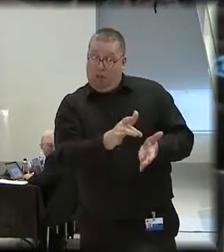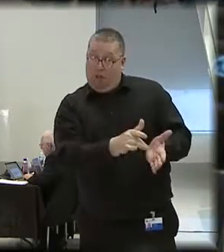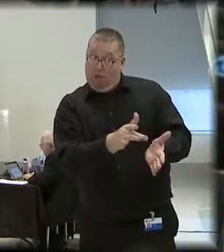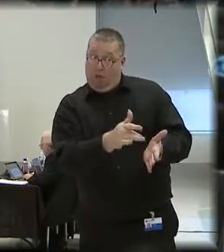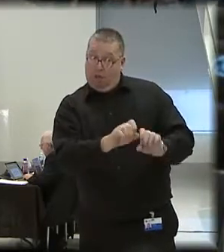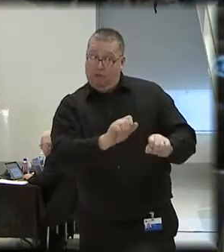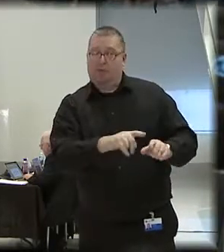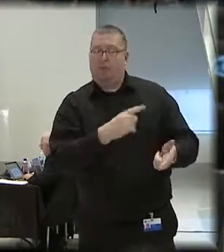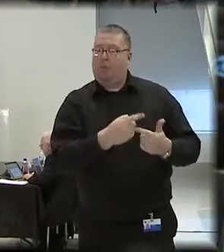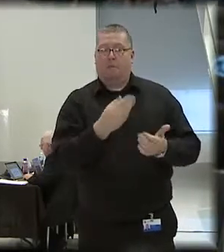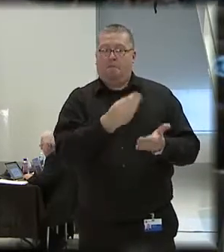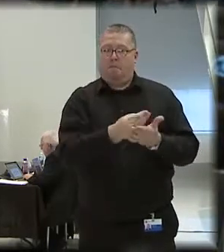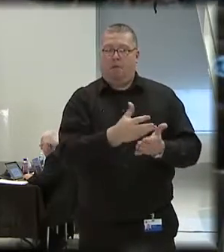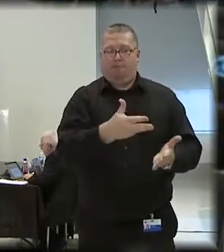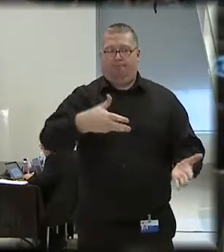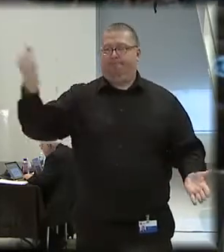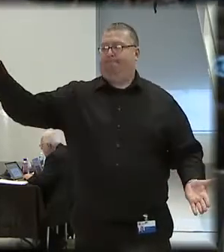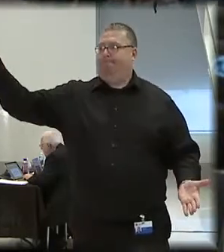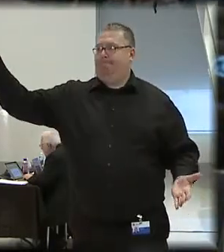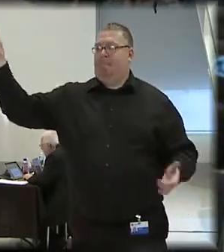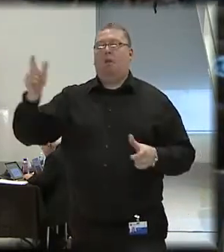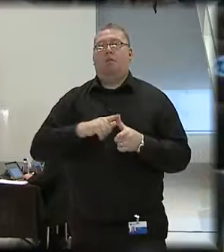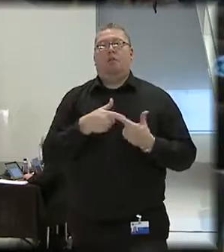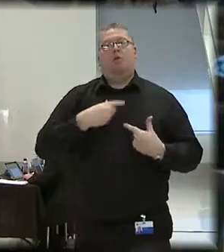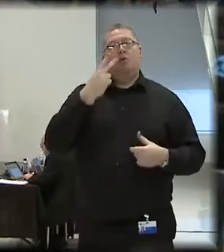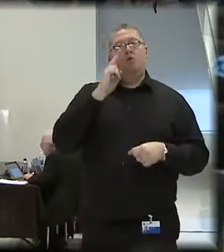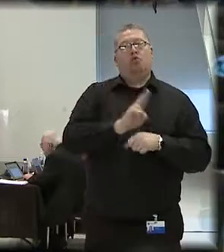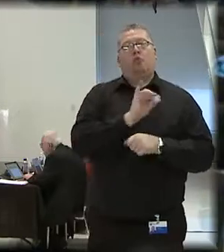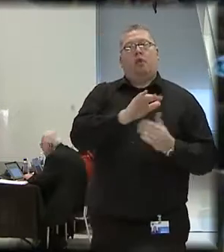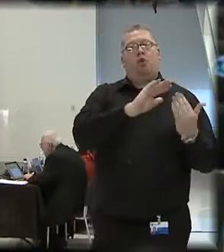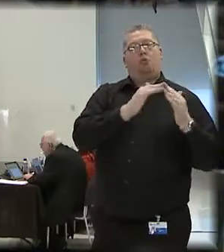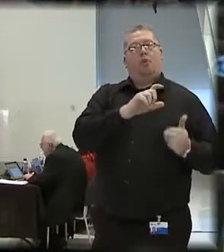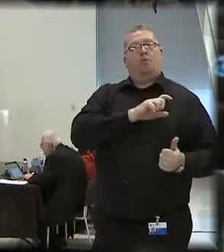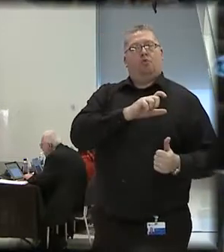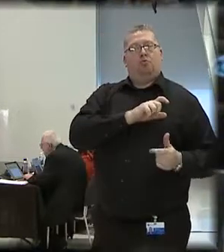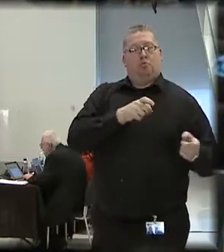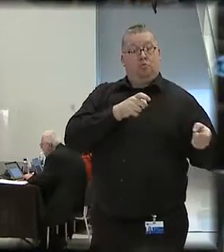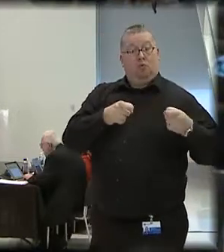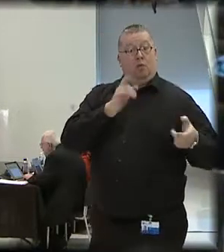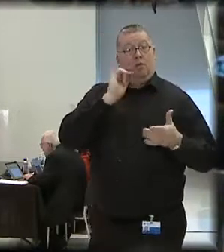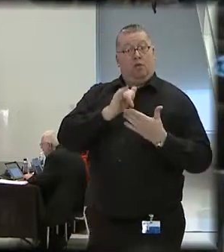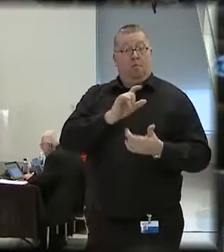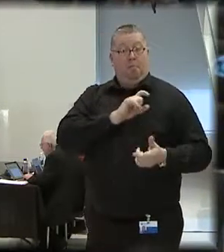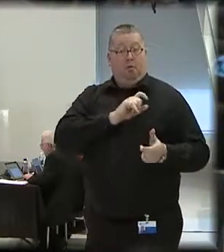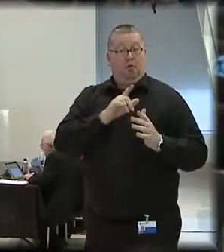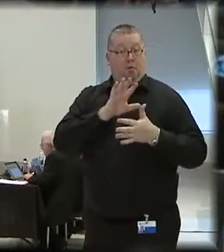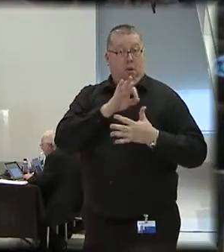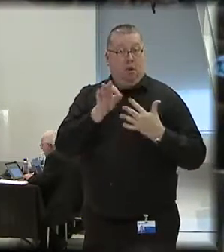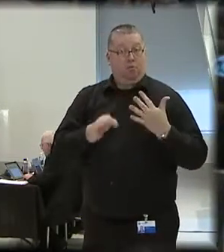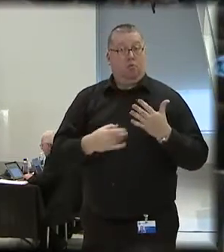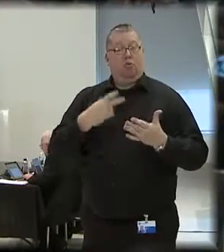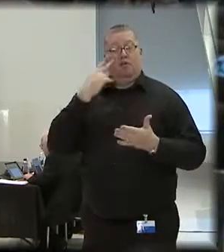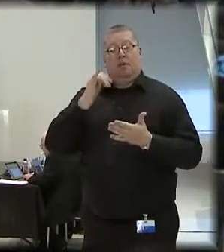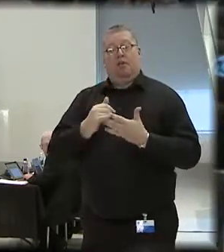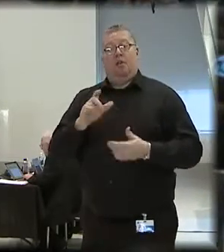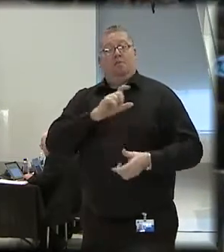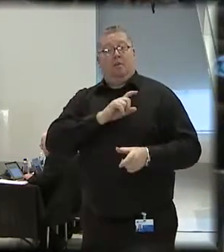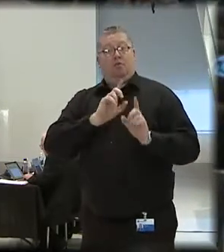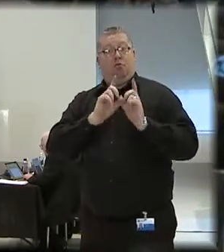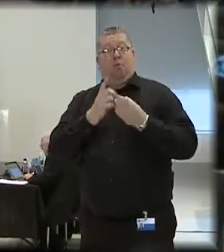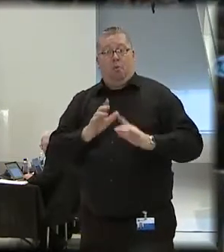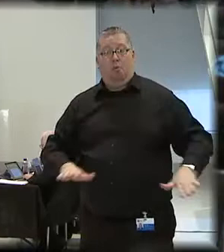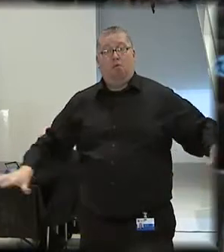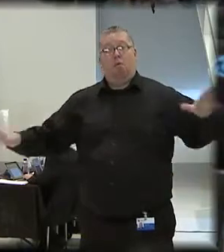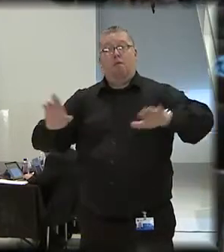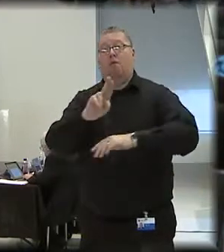policing, and the reinvestment of said funds into community-controlled policing and policing alternatives. Endemic to policing departments across the